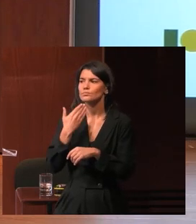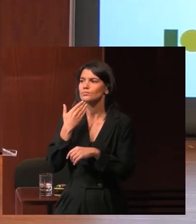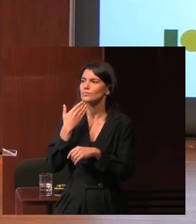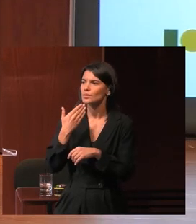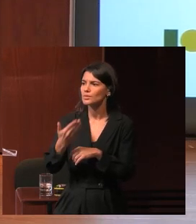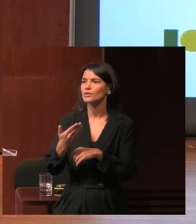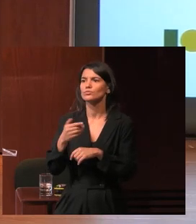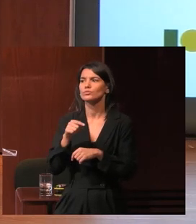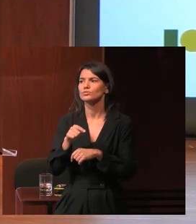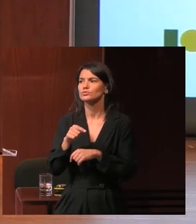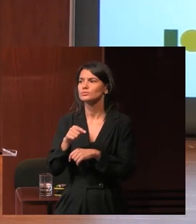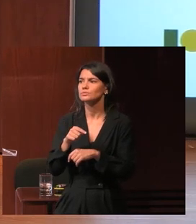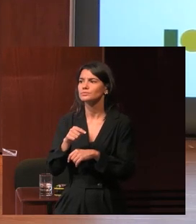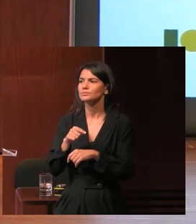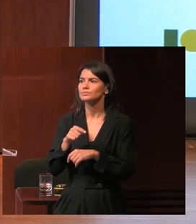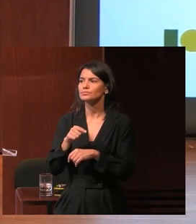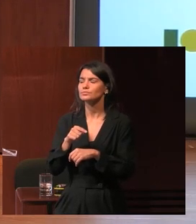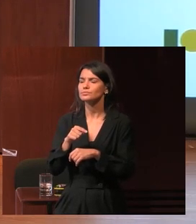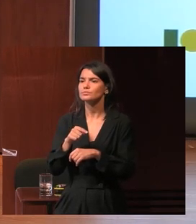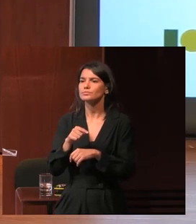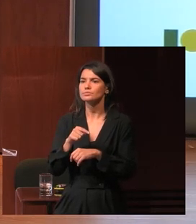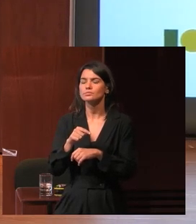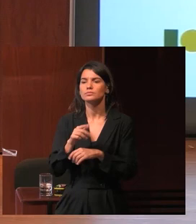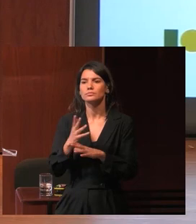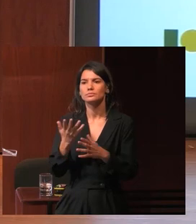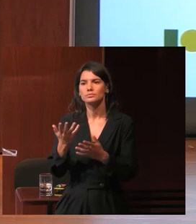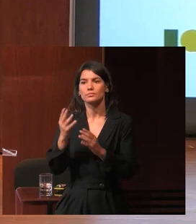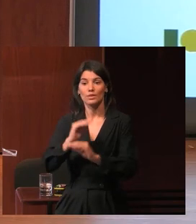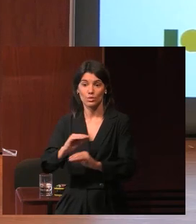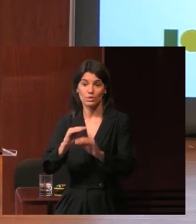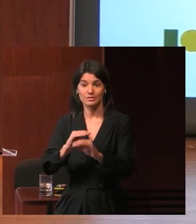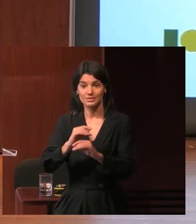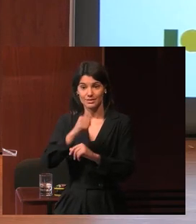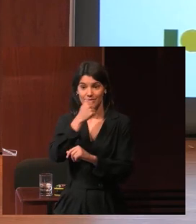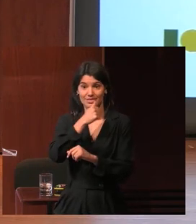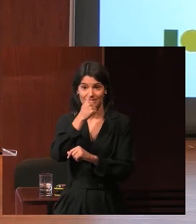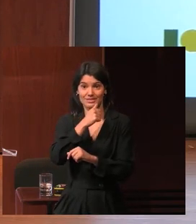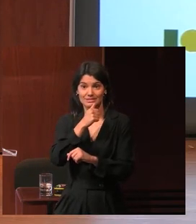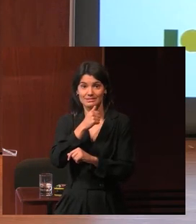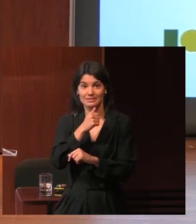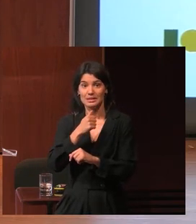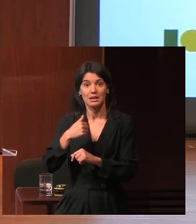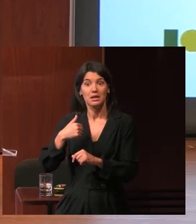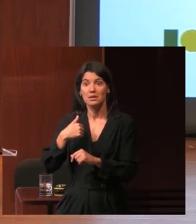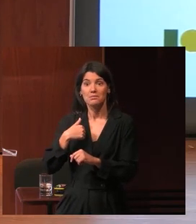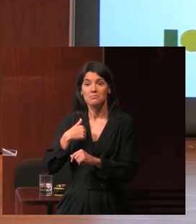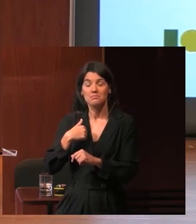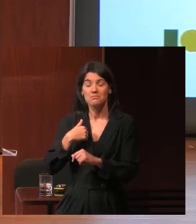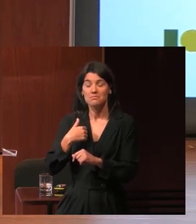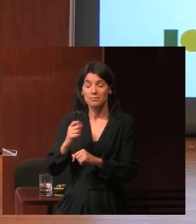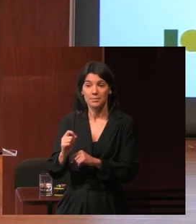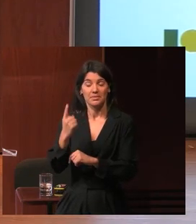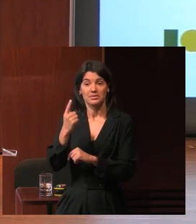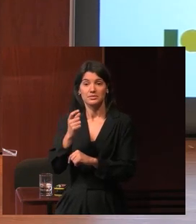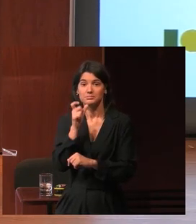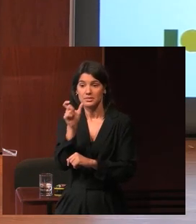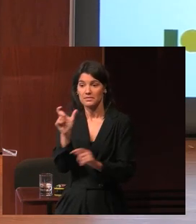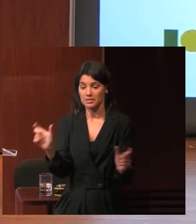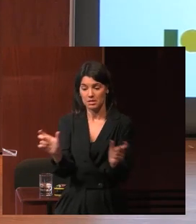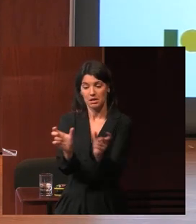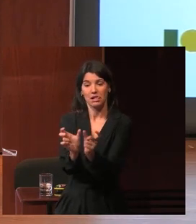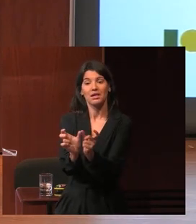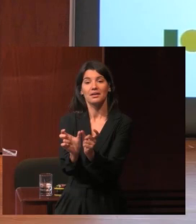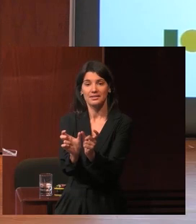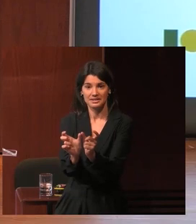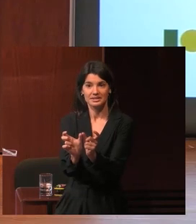edutainment, I never heard about this word. I've heard about infotainment, and I hate infotainment because